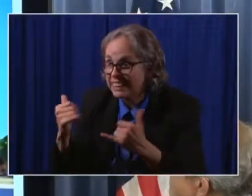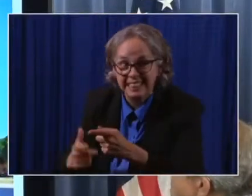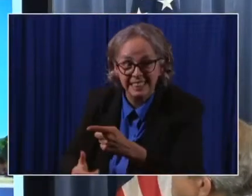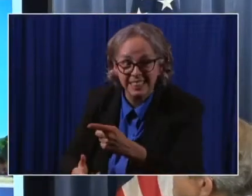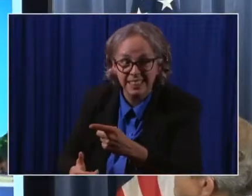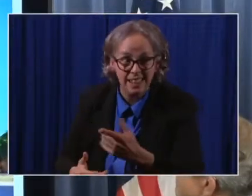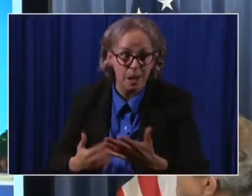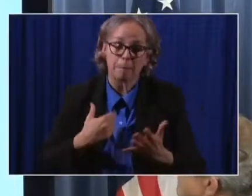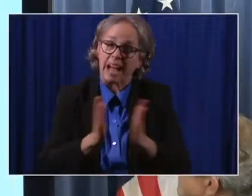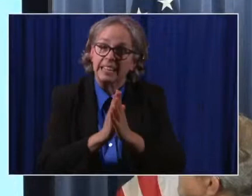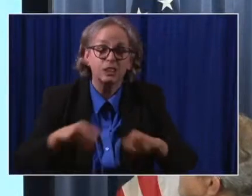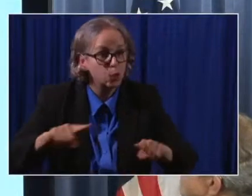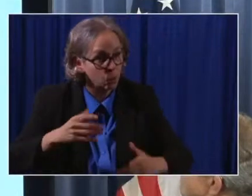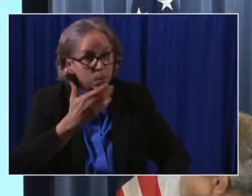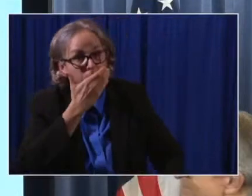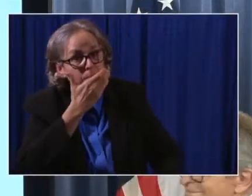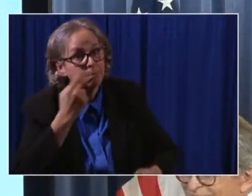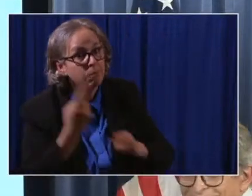mask. Go Bucks.